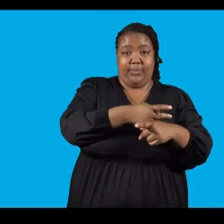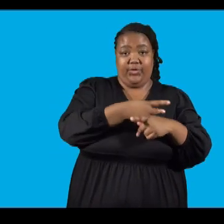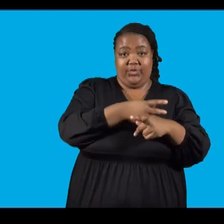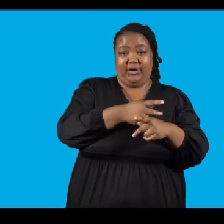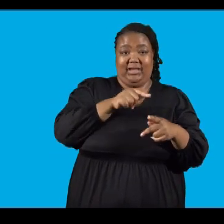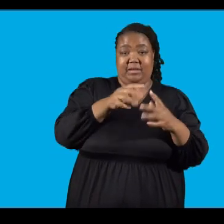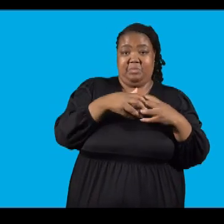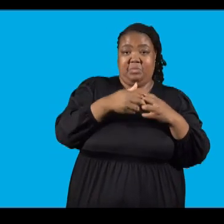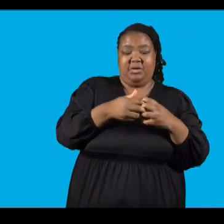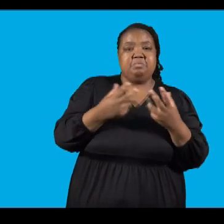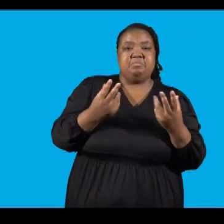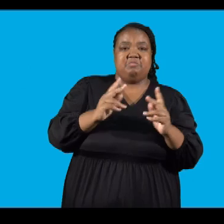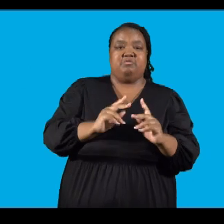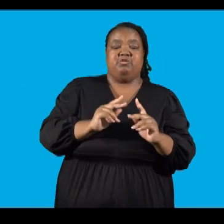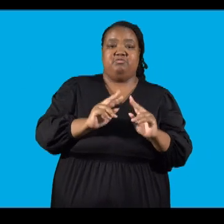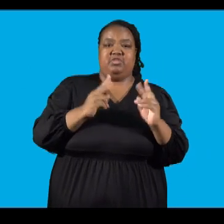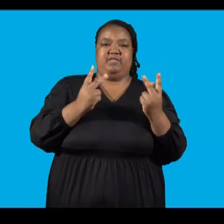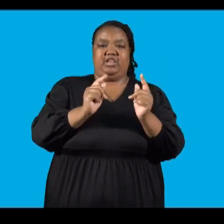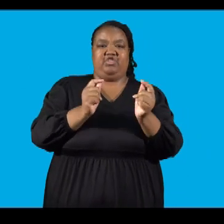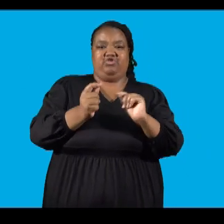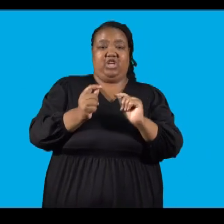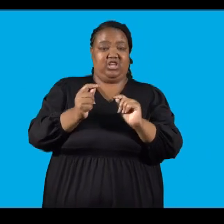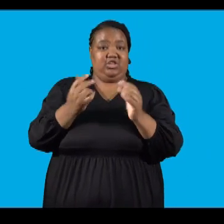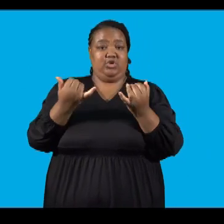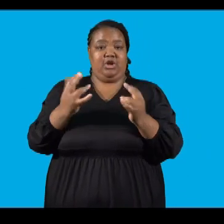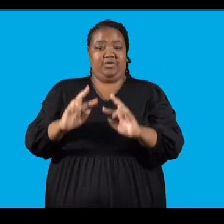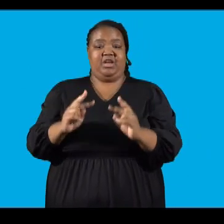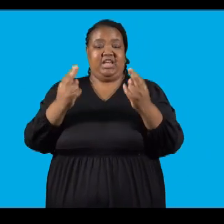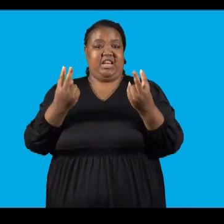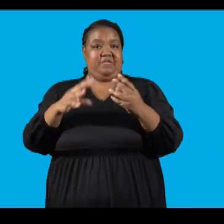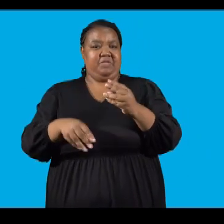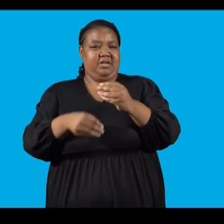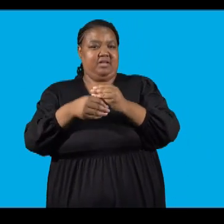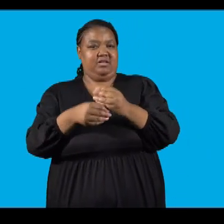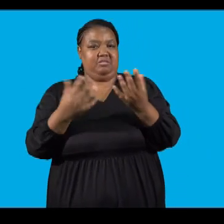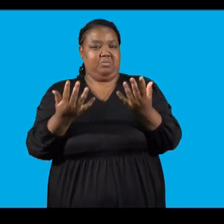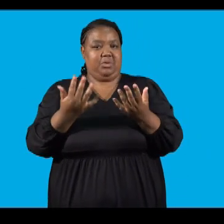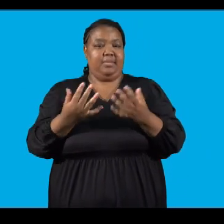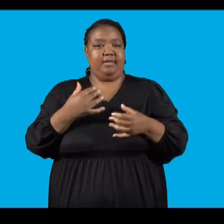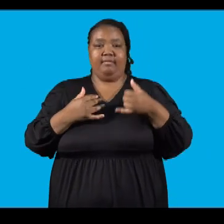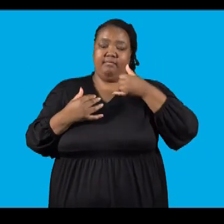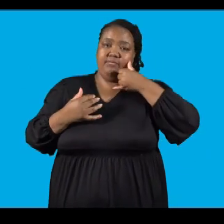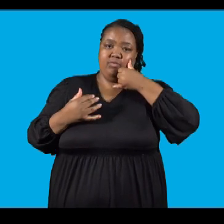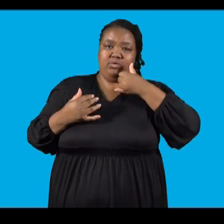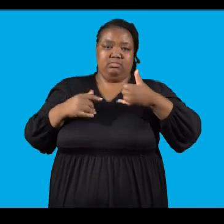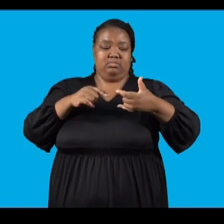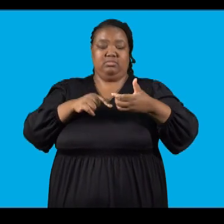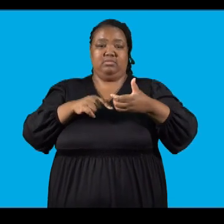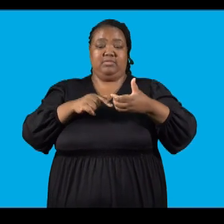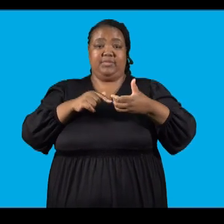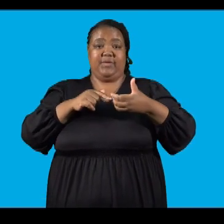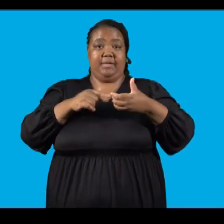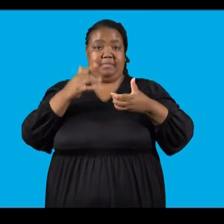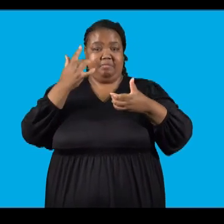differentiation, such as offering unique features or improved quality, e.g., smartphone